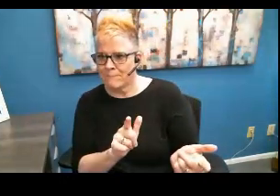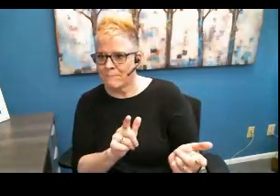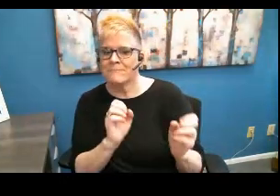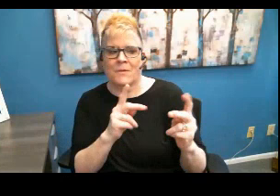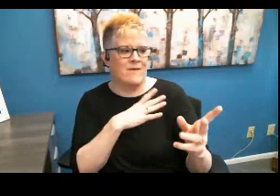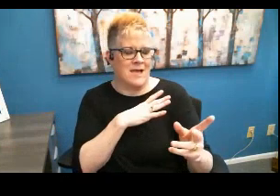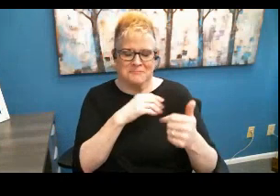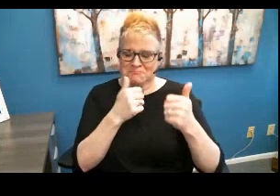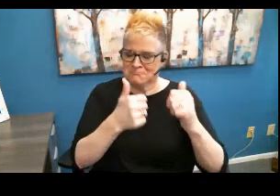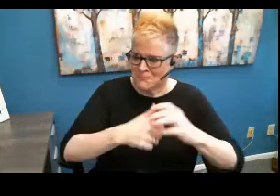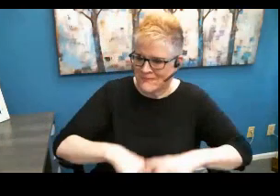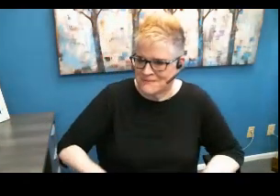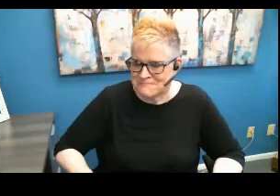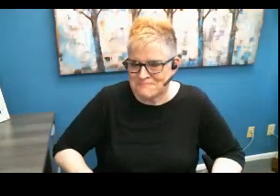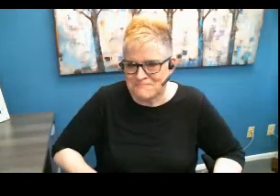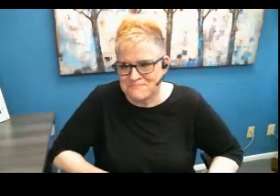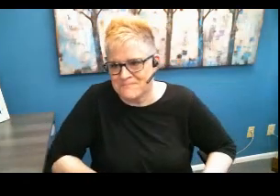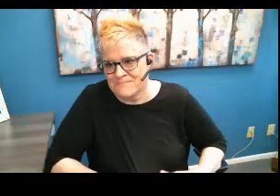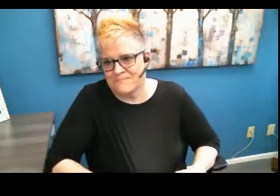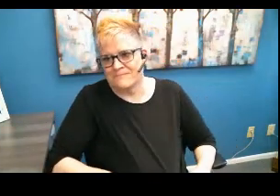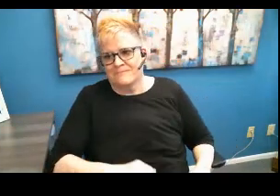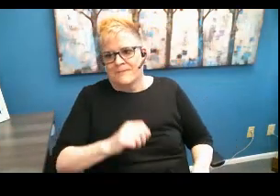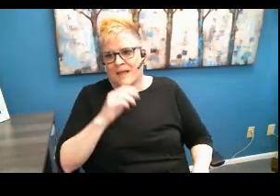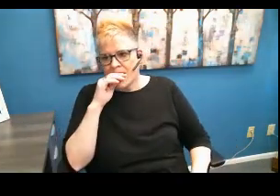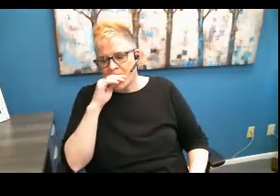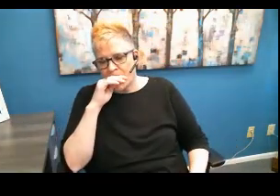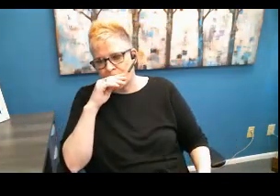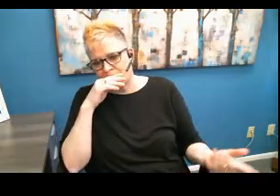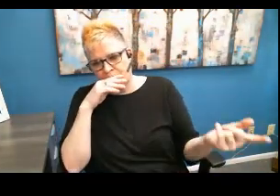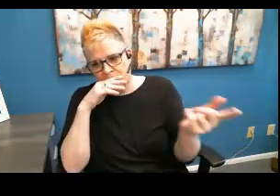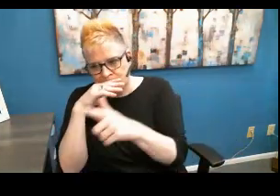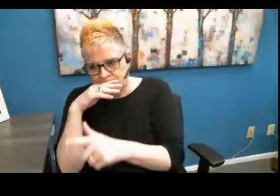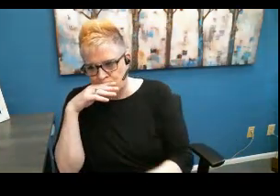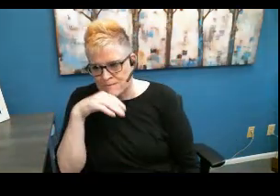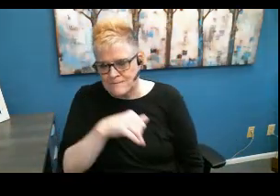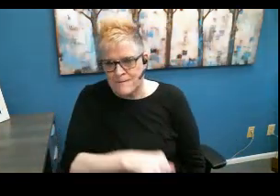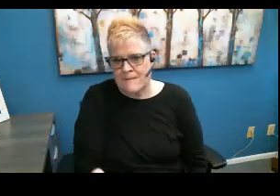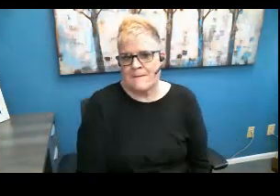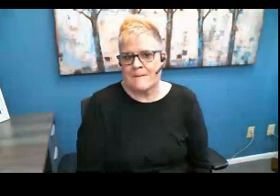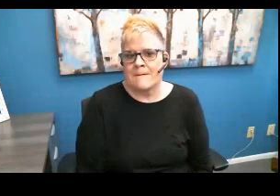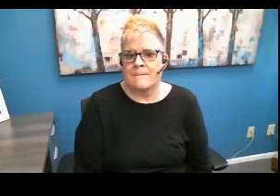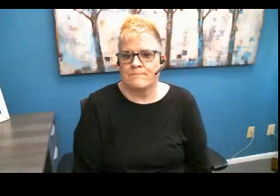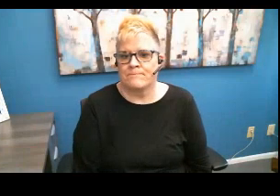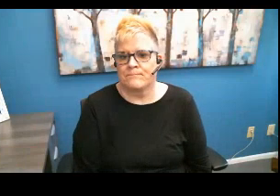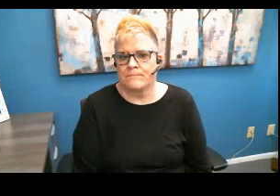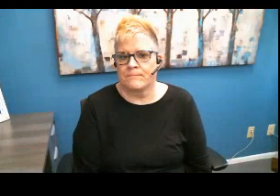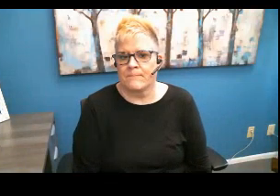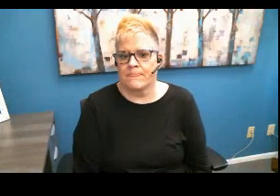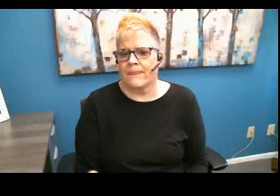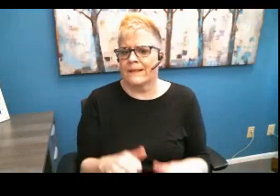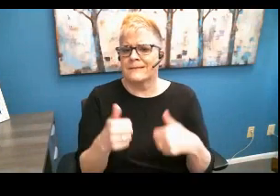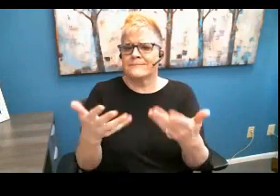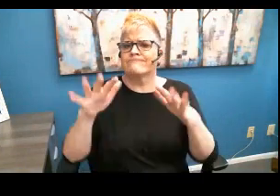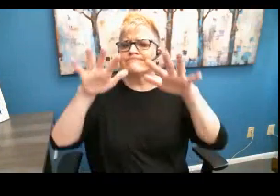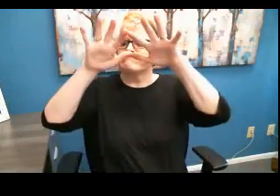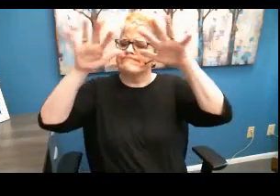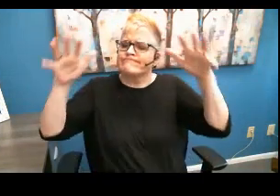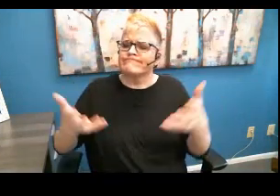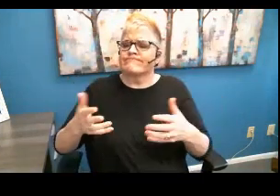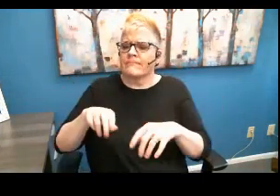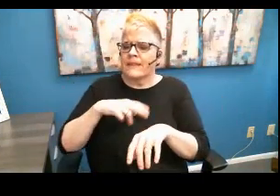slides now. So turn it over to Dan. Thanks, Steve. So wanted to give an overview of the natural